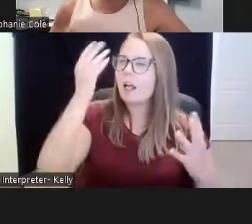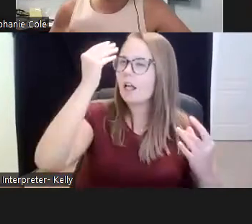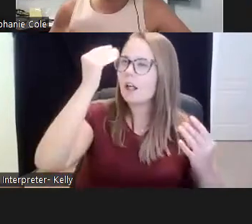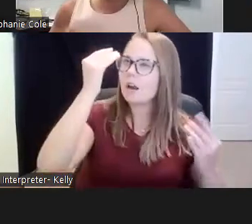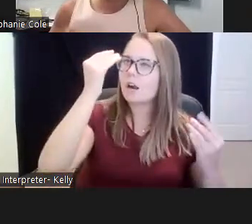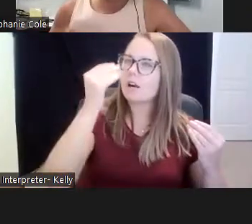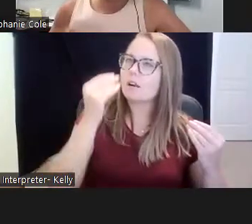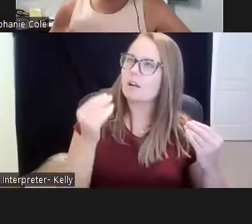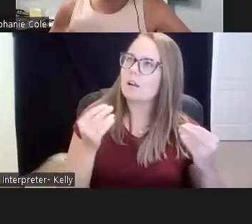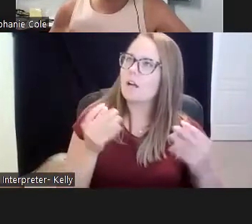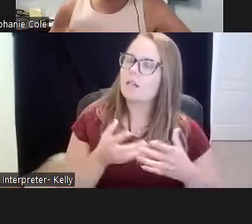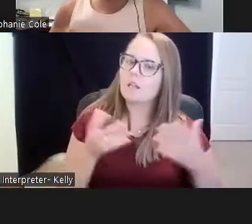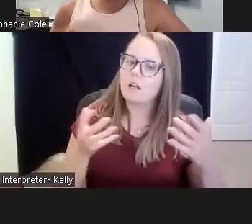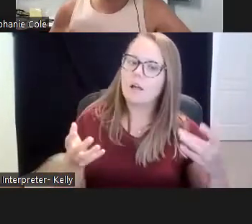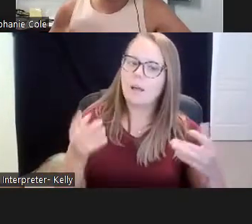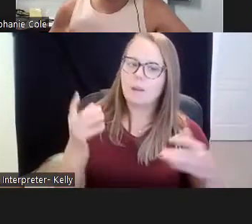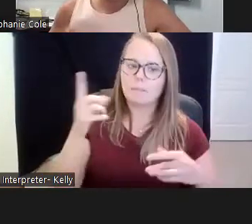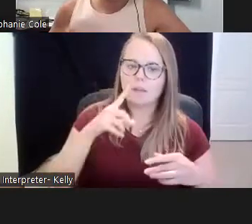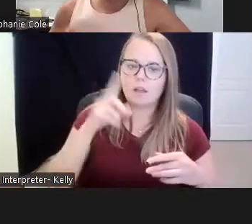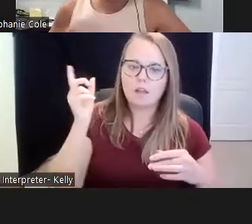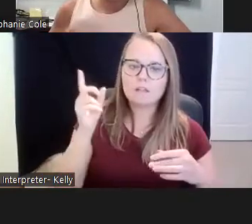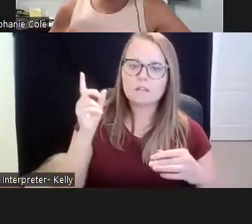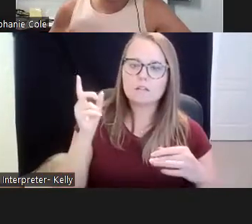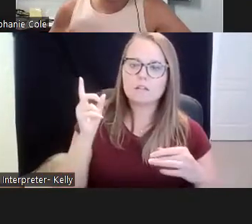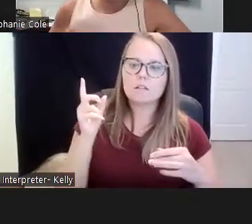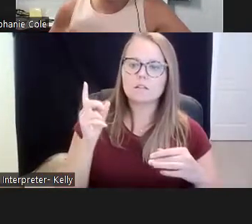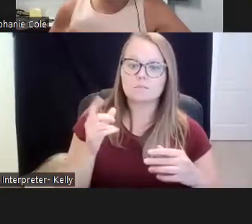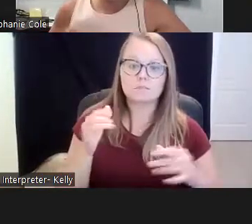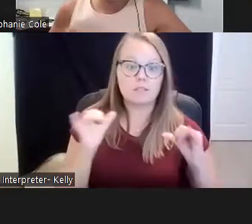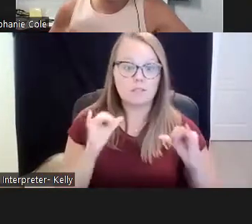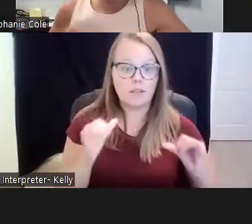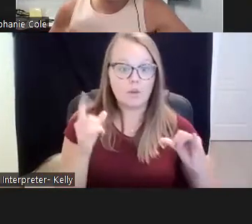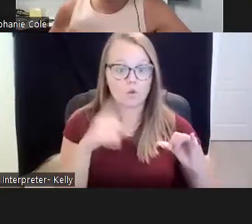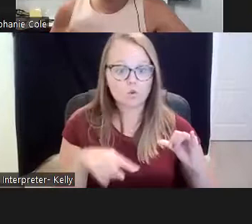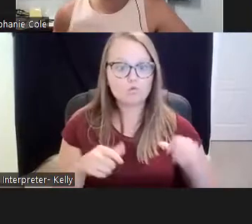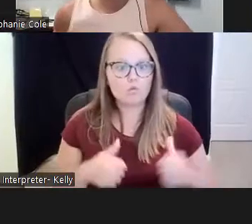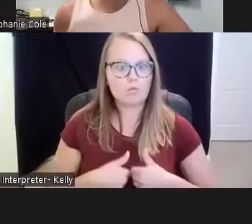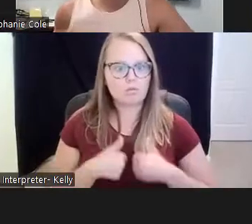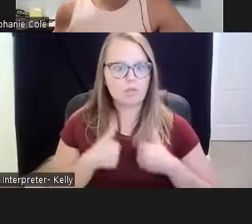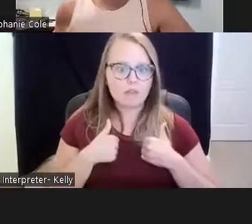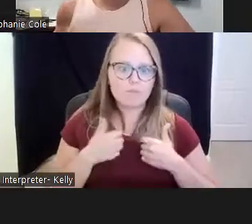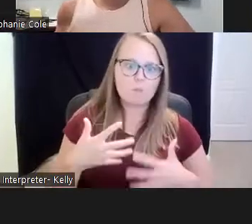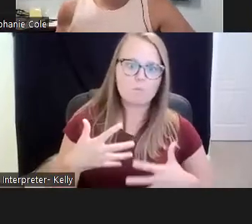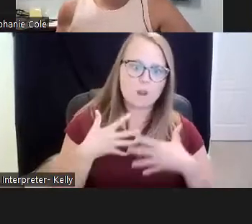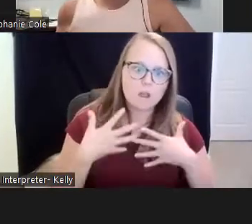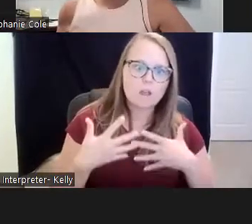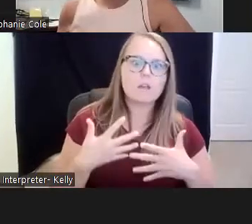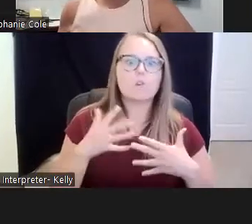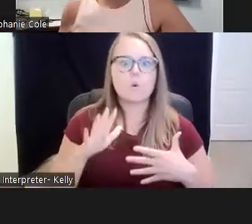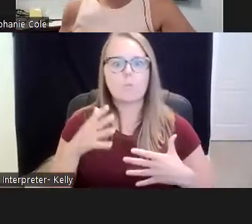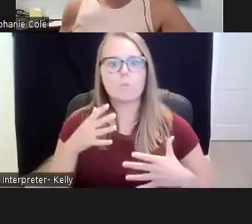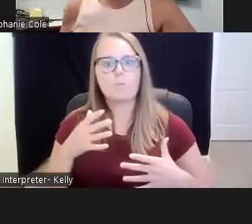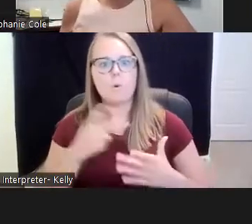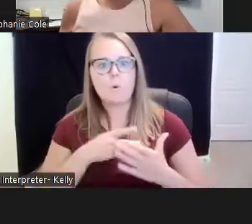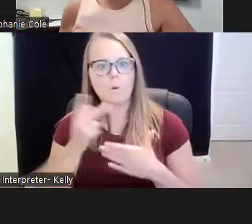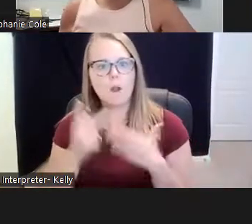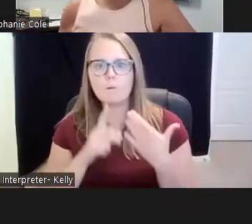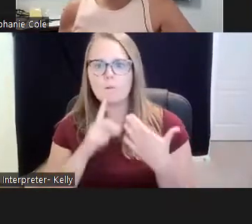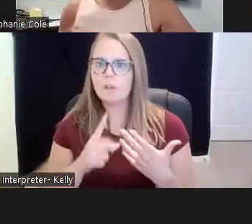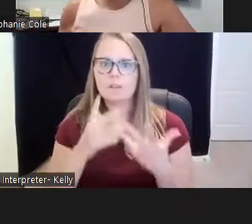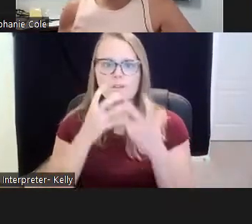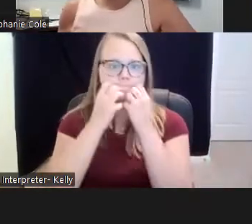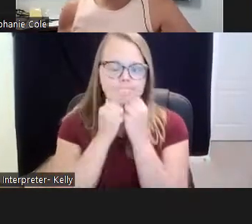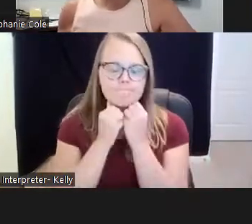question quite a bit because like all of you, you live and breathe your program and you're passionate about it. And I think that there